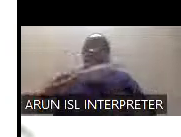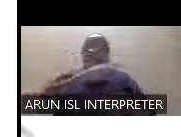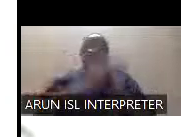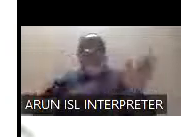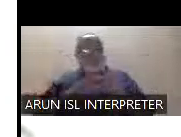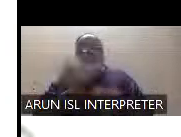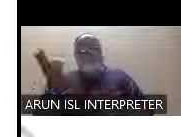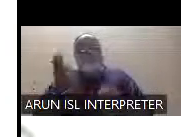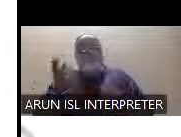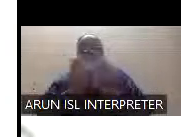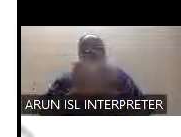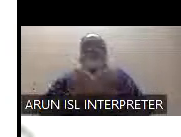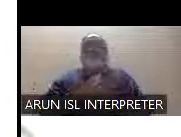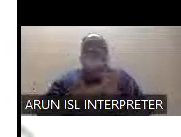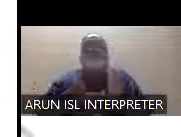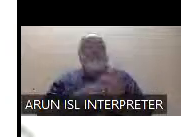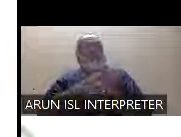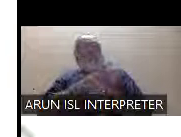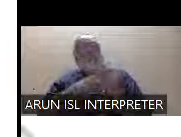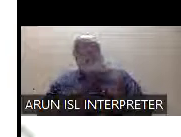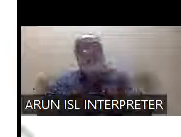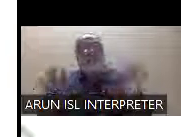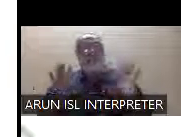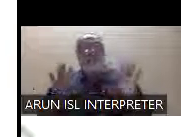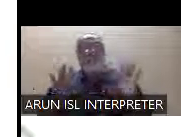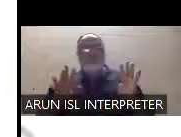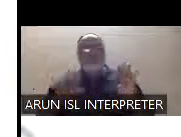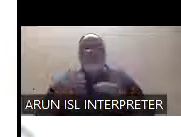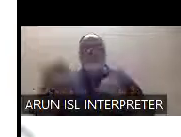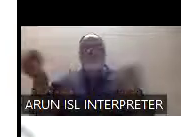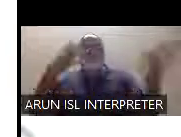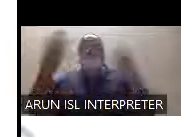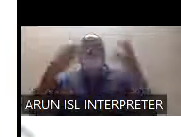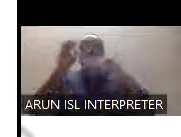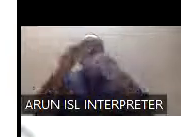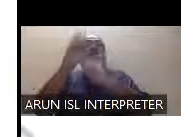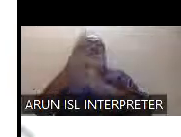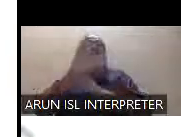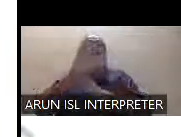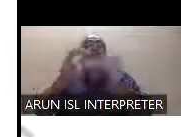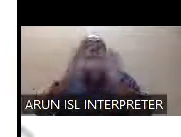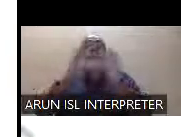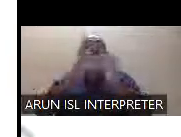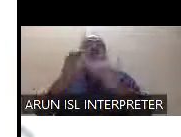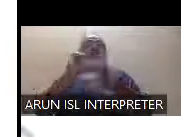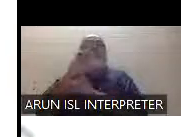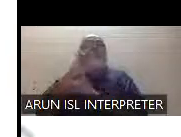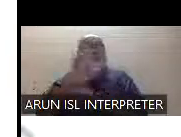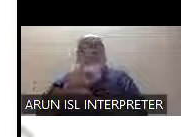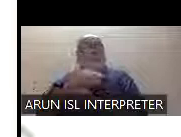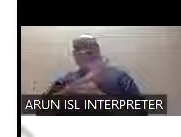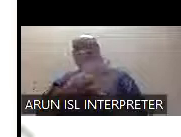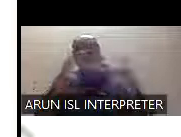ships, planes, buses, trains, and all kinds of information, print, electronic, and everything else. And who